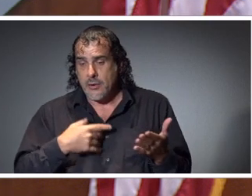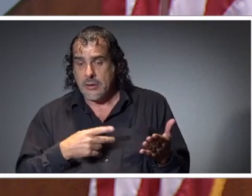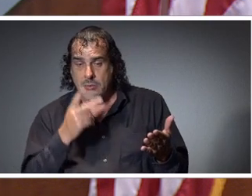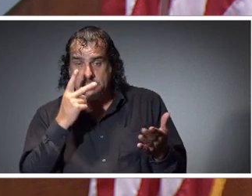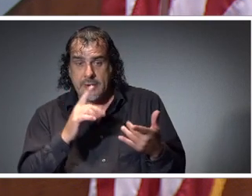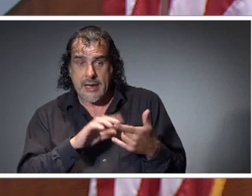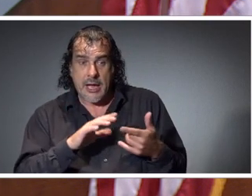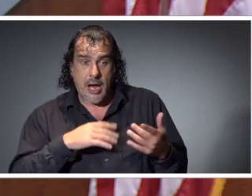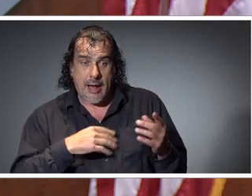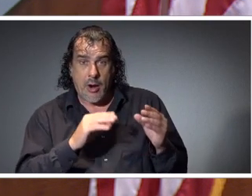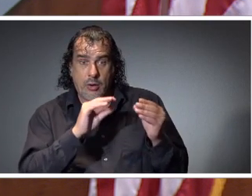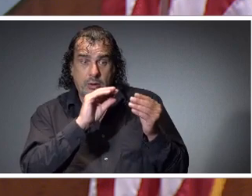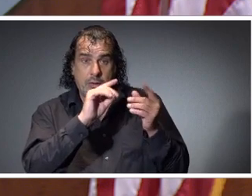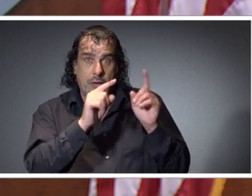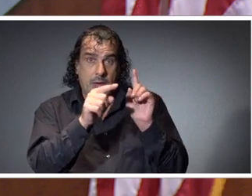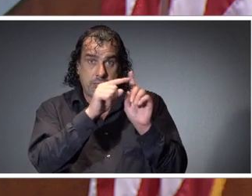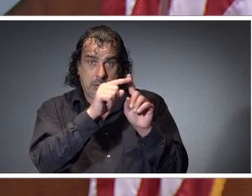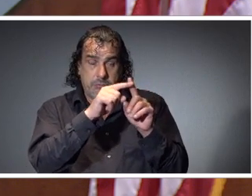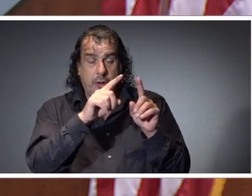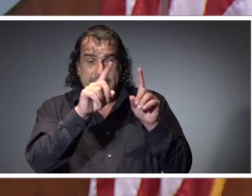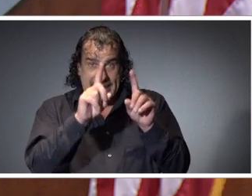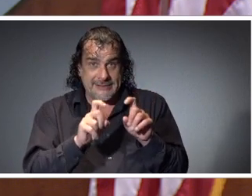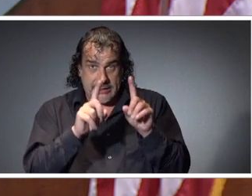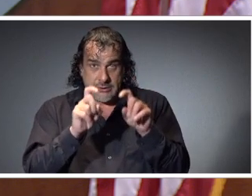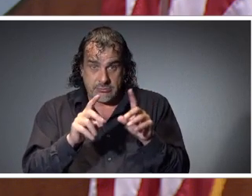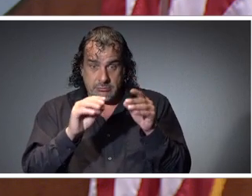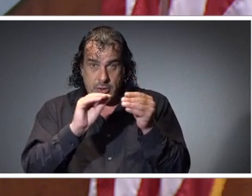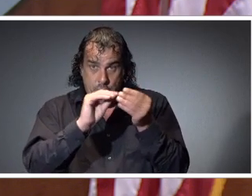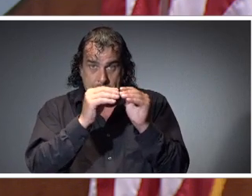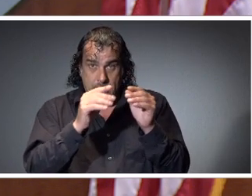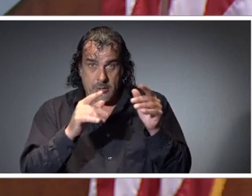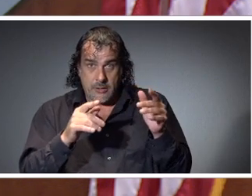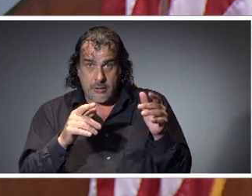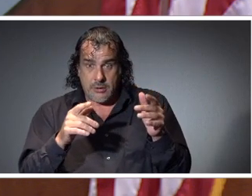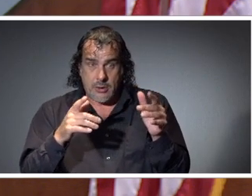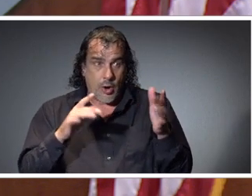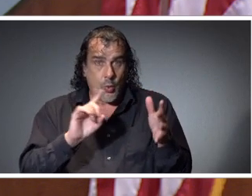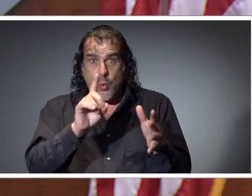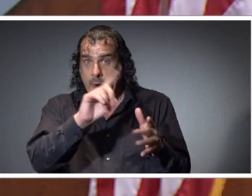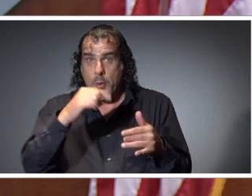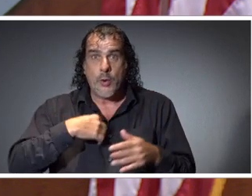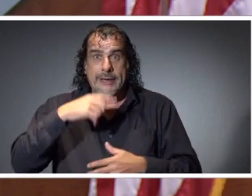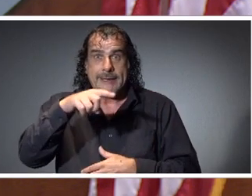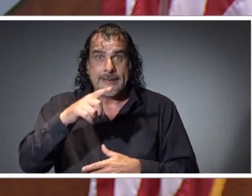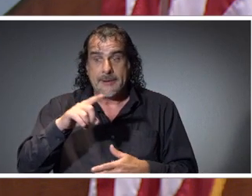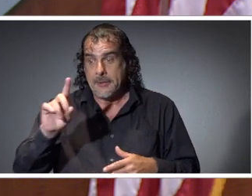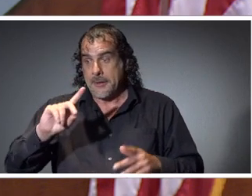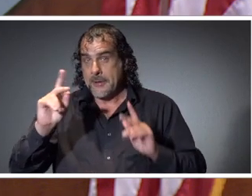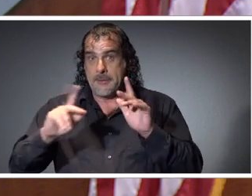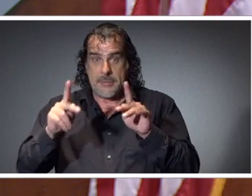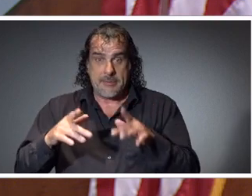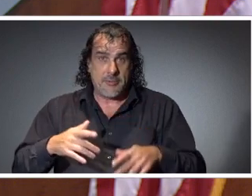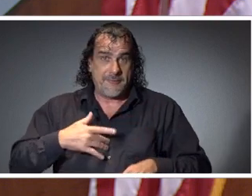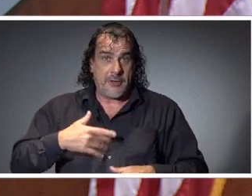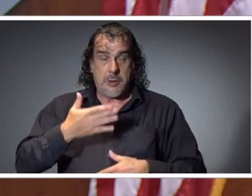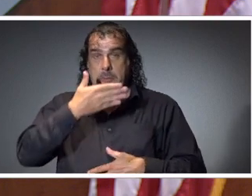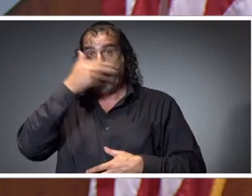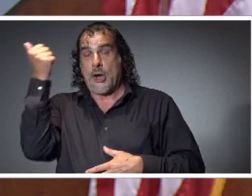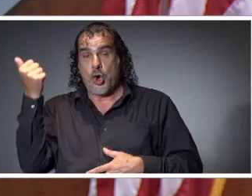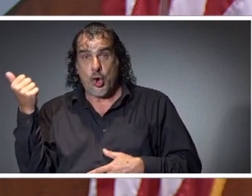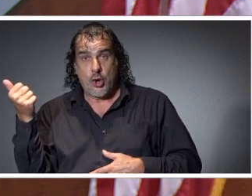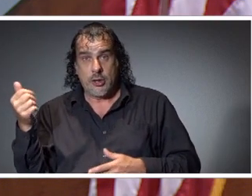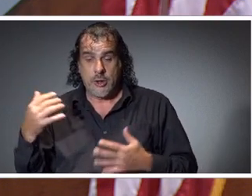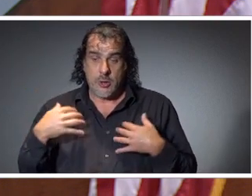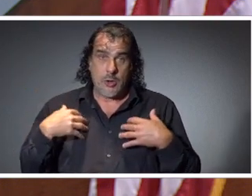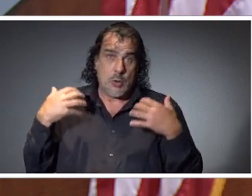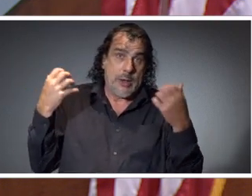testing numbers in large part are driven by demand. So as people feel better and